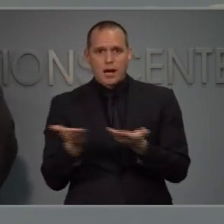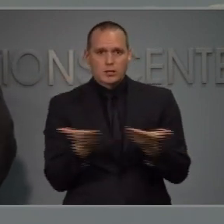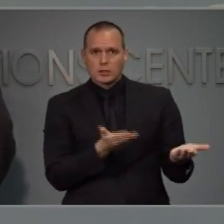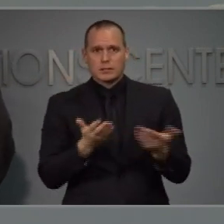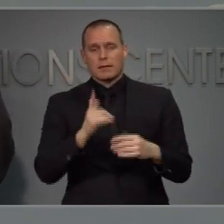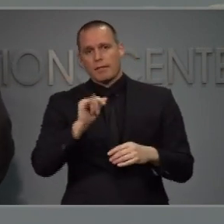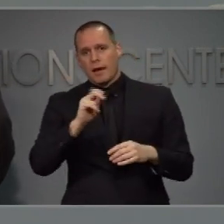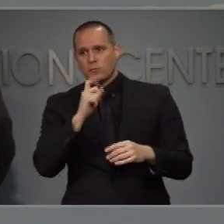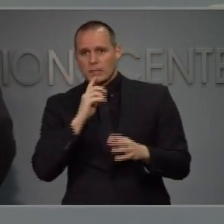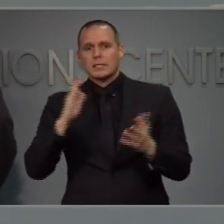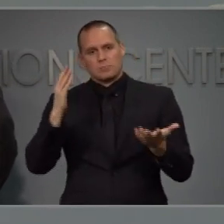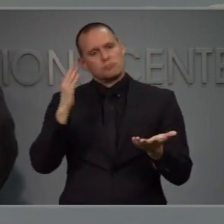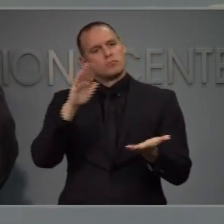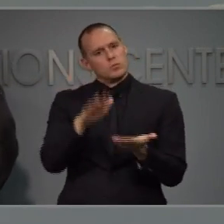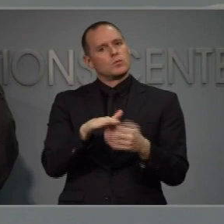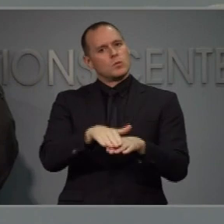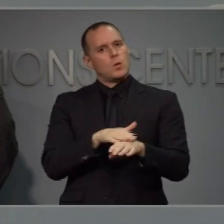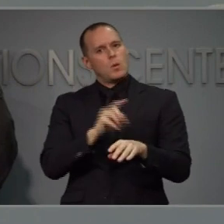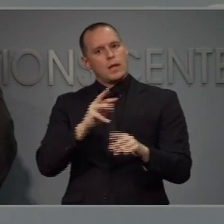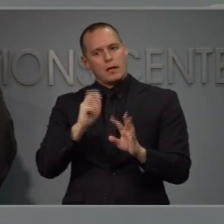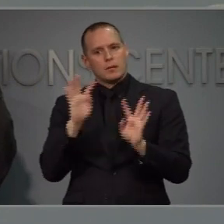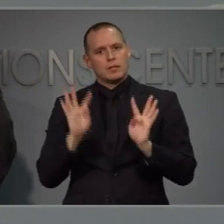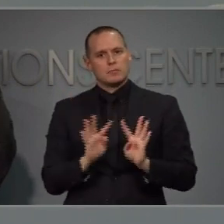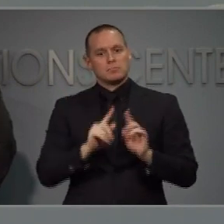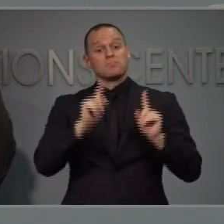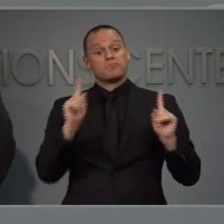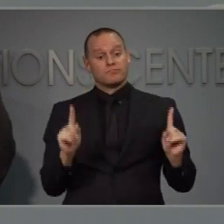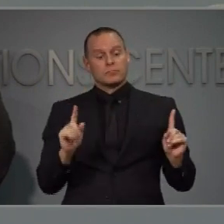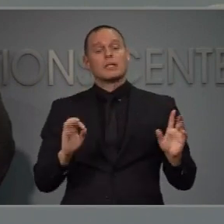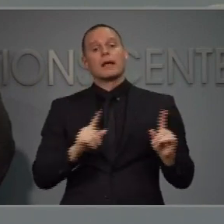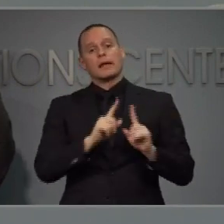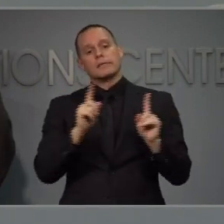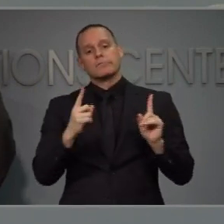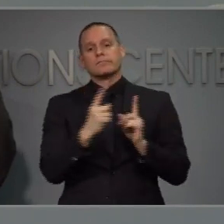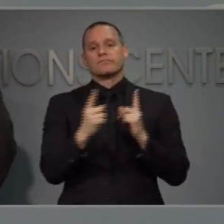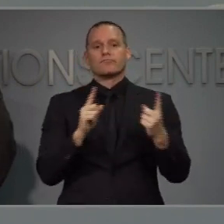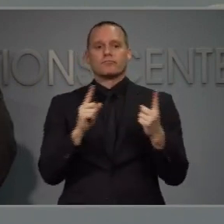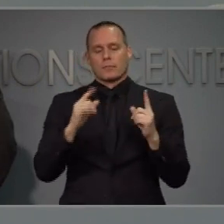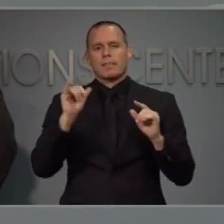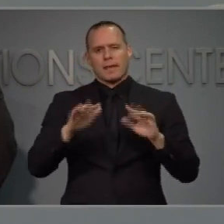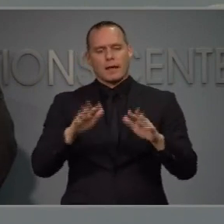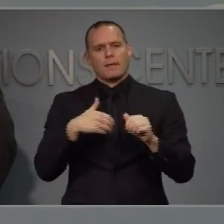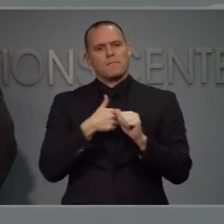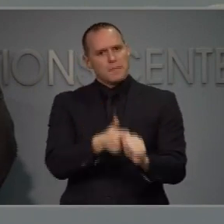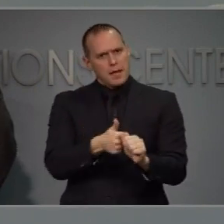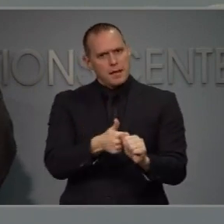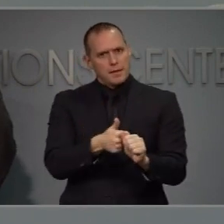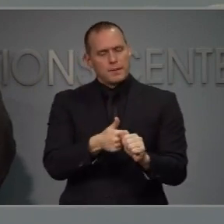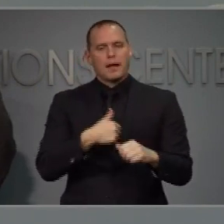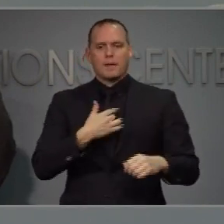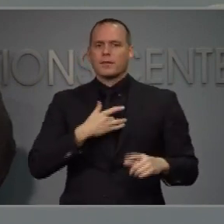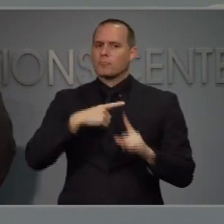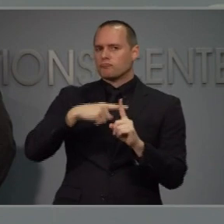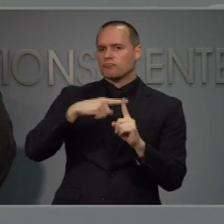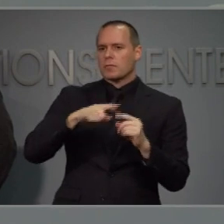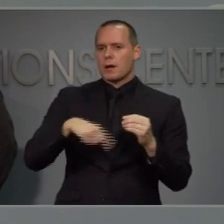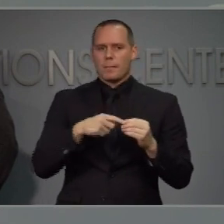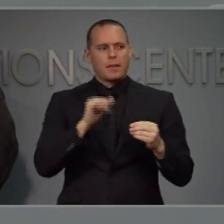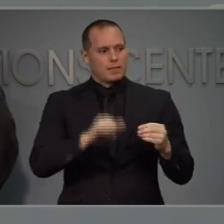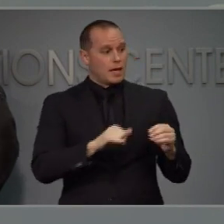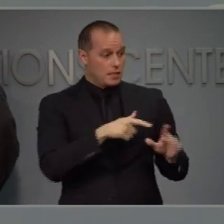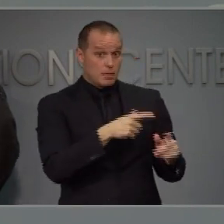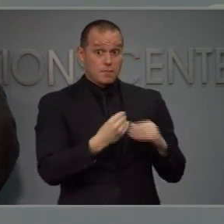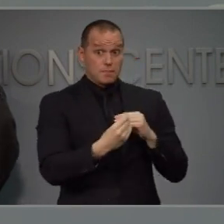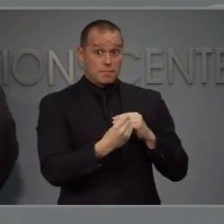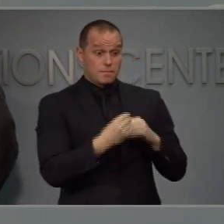sick leave to make sure folks aren't coming to work sick. So I feel very encouraged about the progress that has